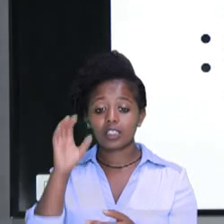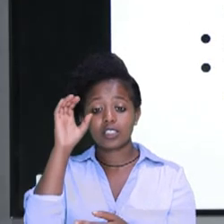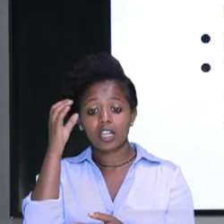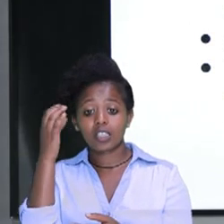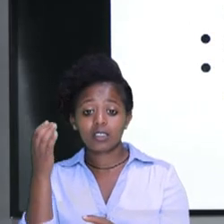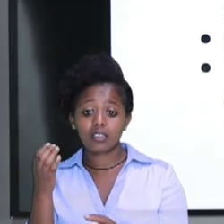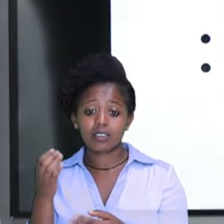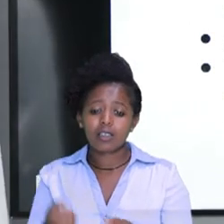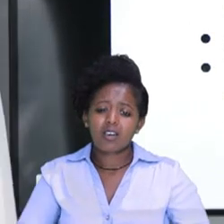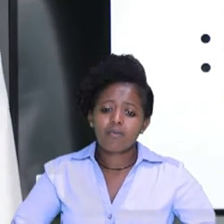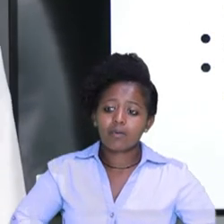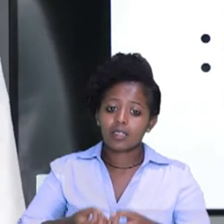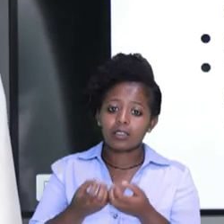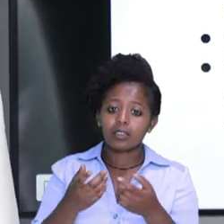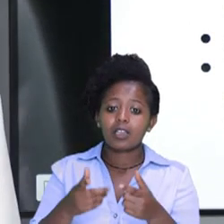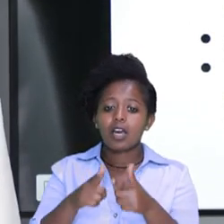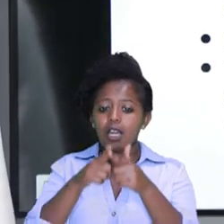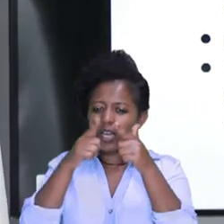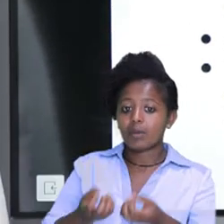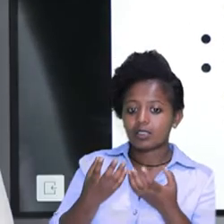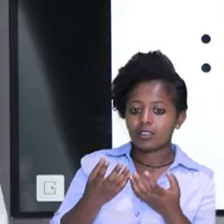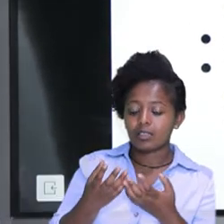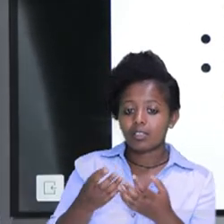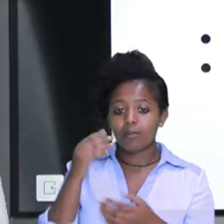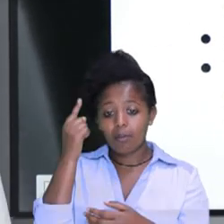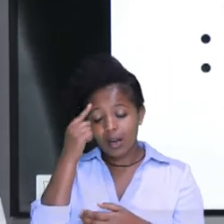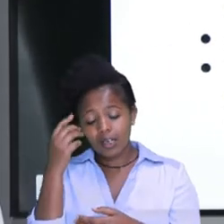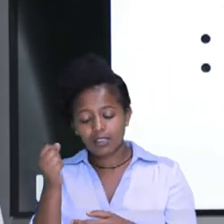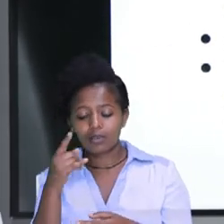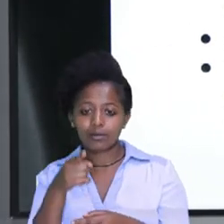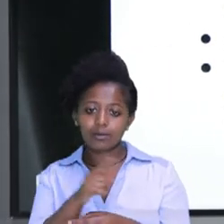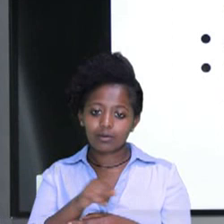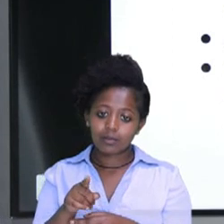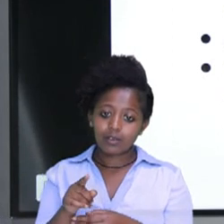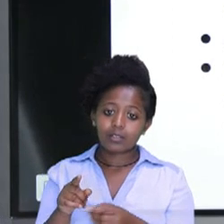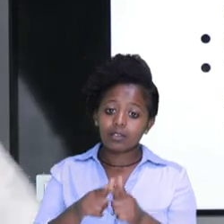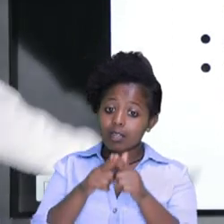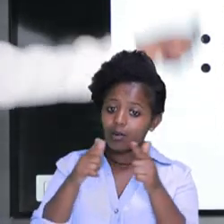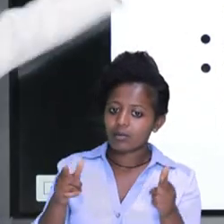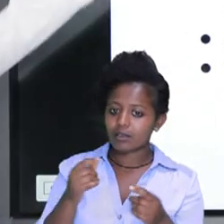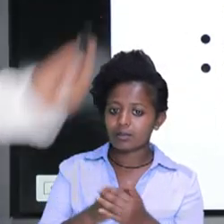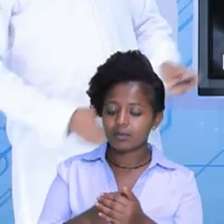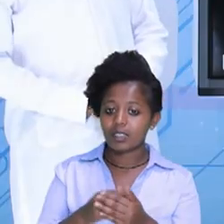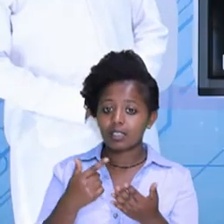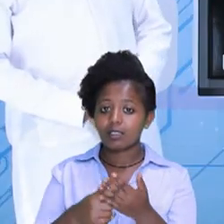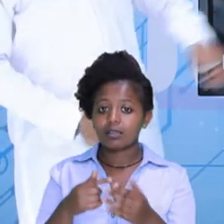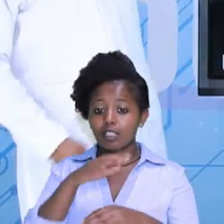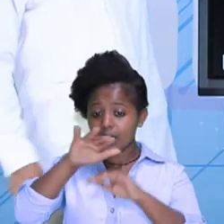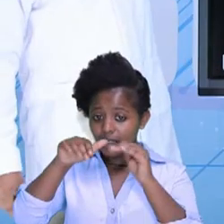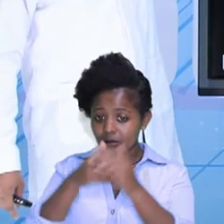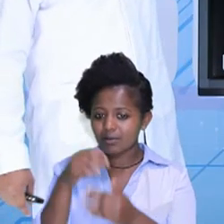Chinese communists made a long march. Mind you, the long march, it